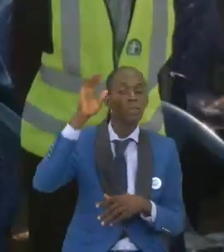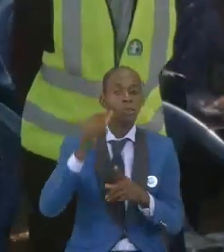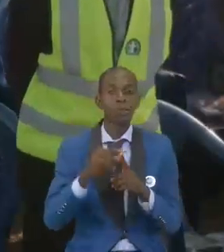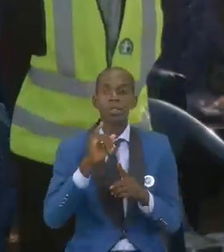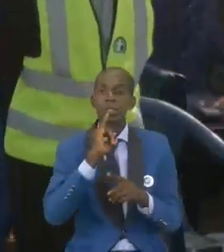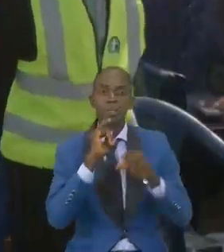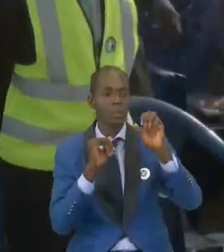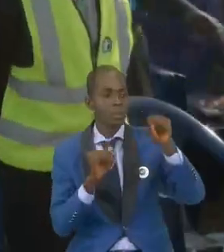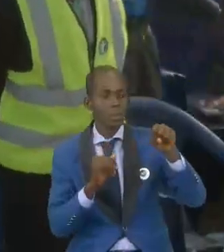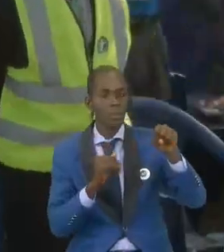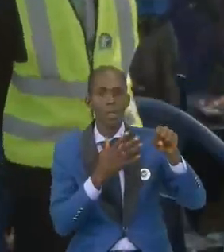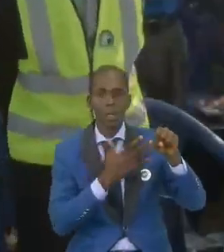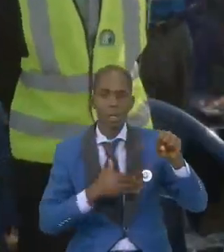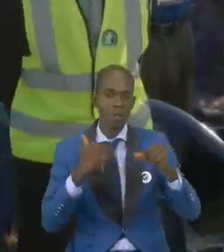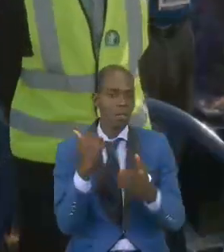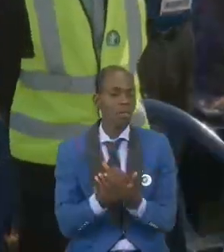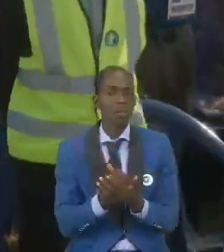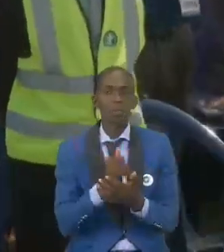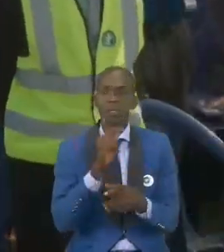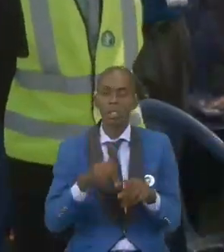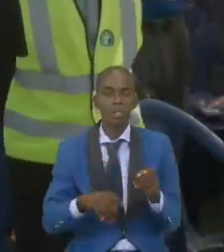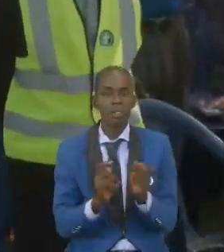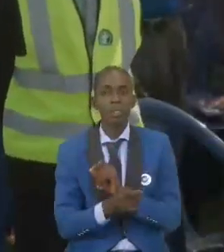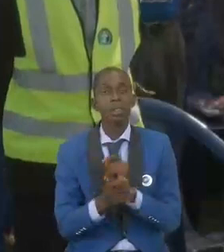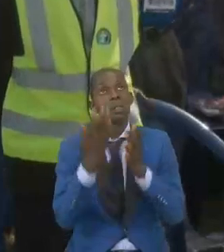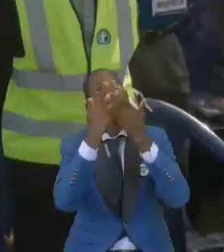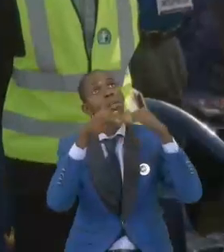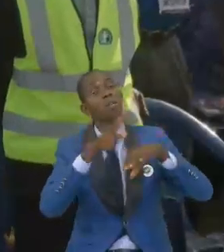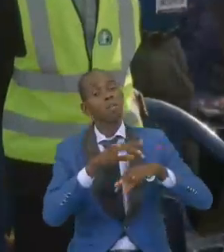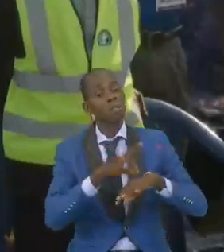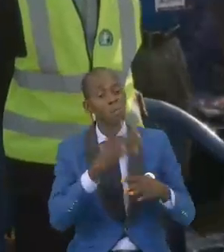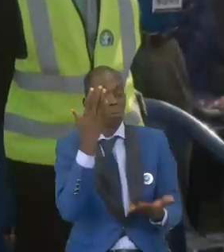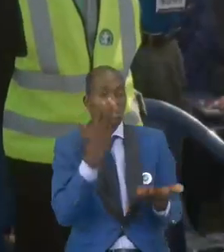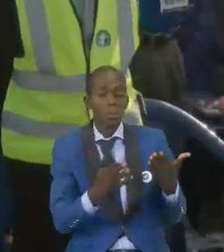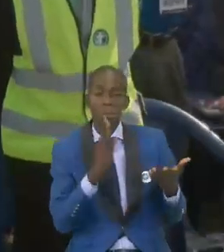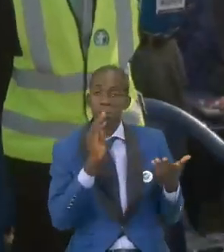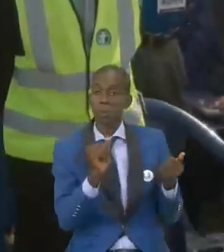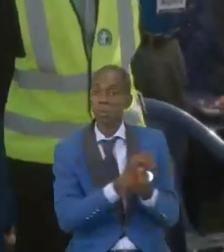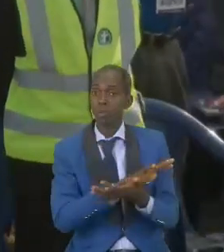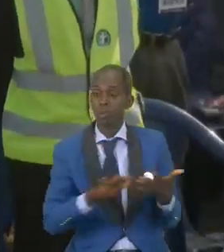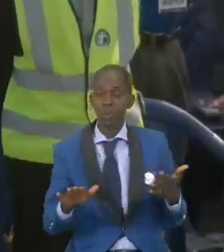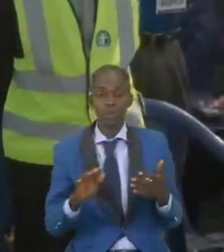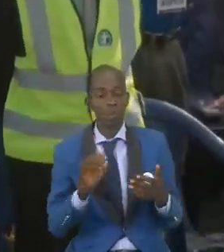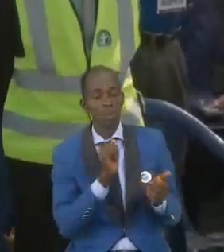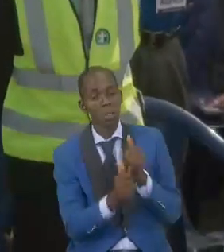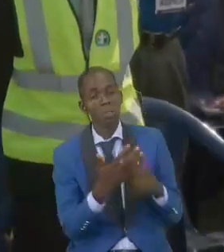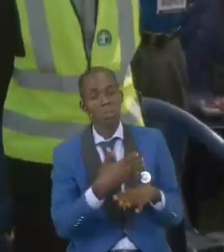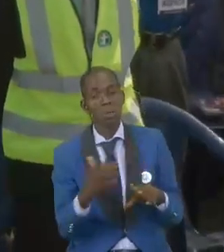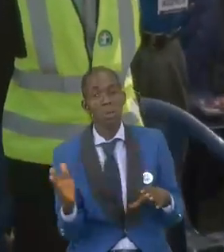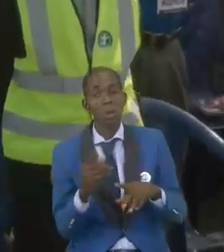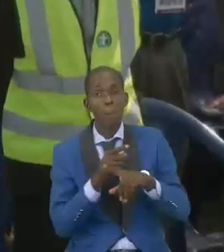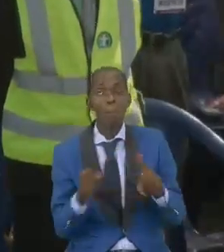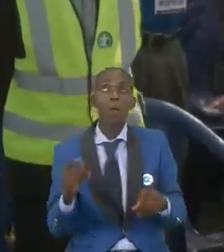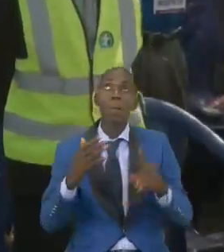amen. Heaven and earth shall pass away, but My word shall not